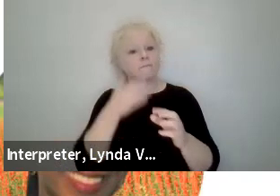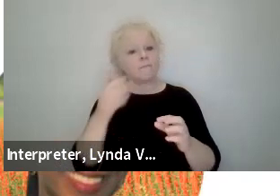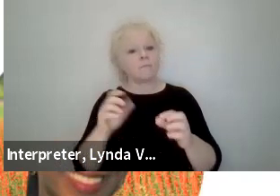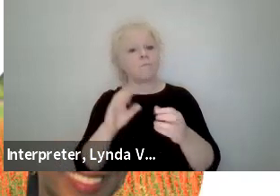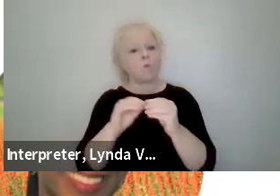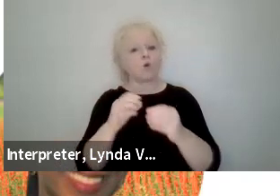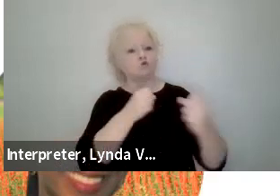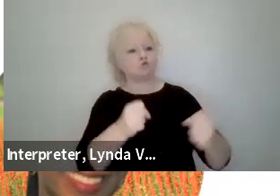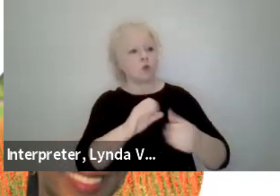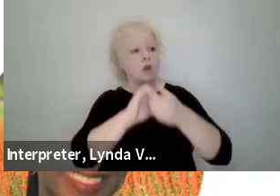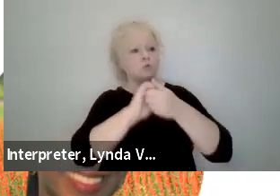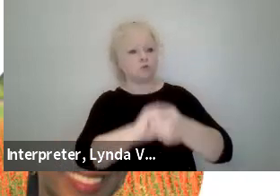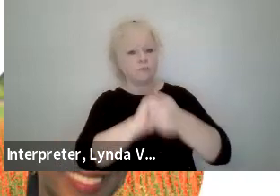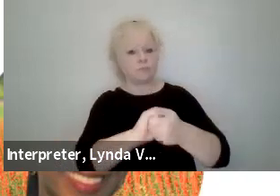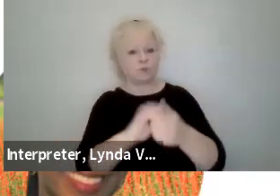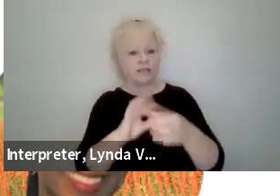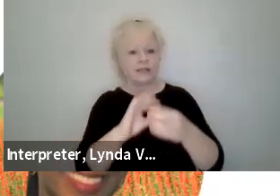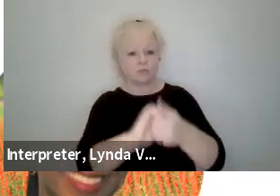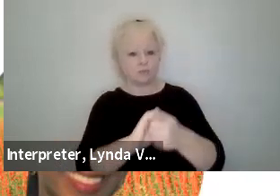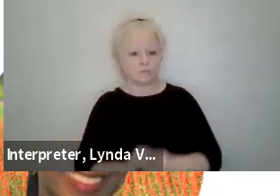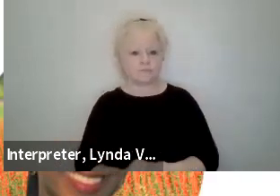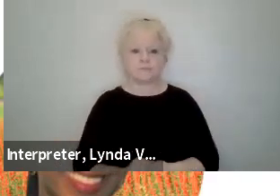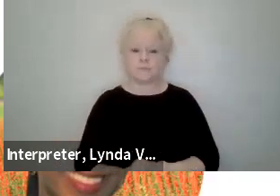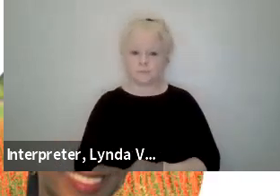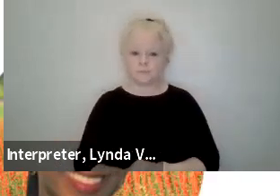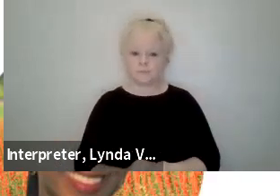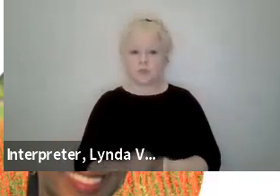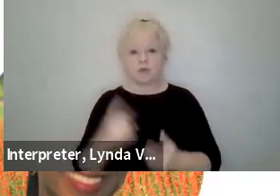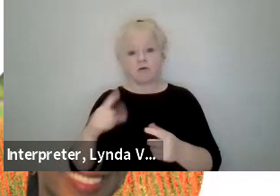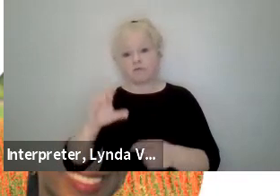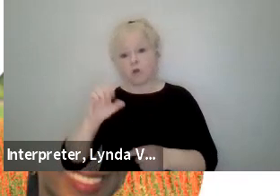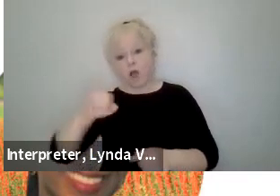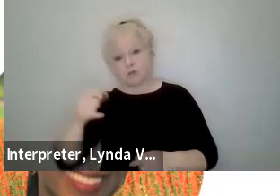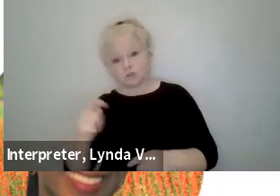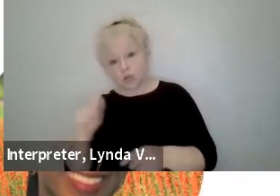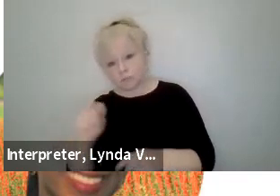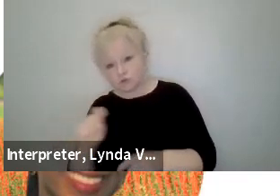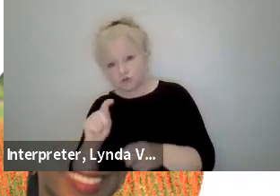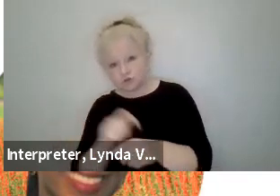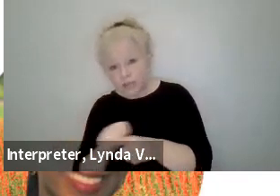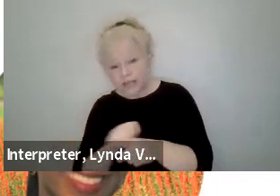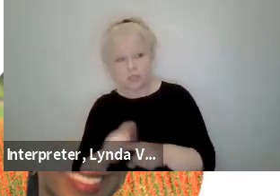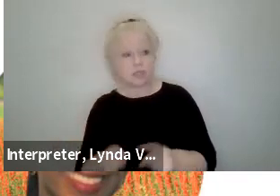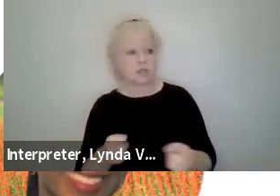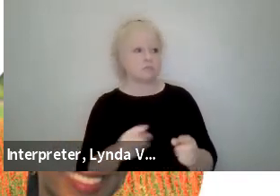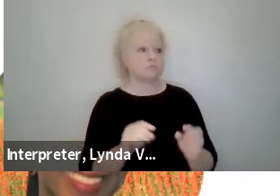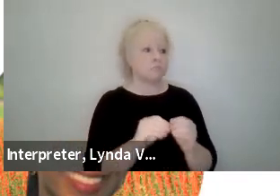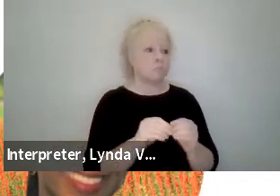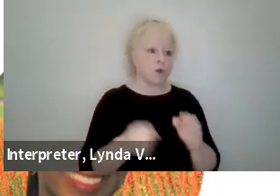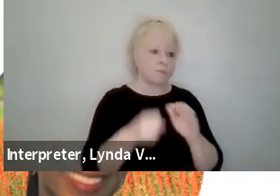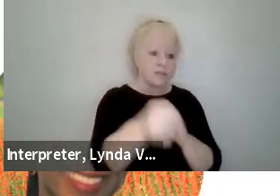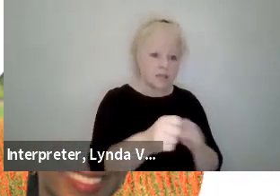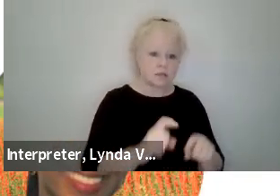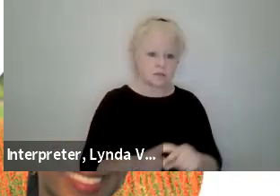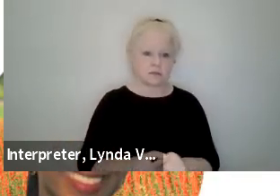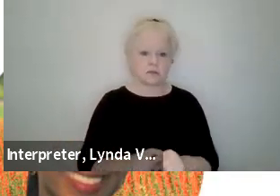partners. Building solid MOUs for on-the-job trainings and placements. We will further develop and execute